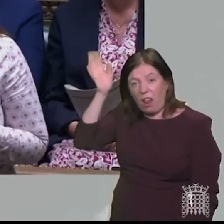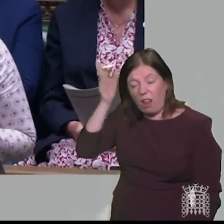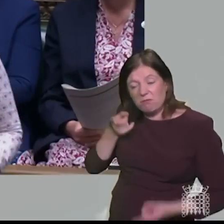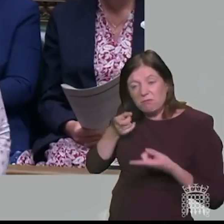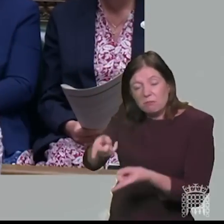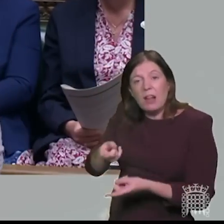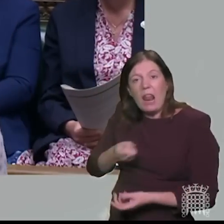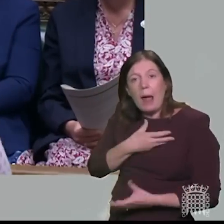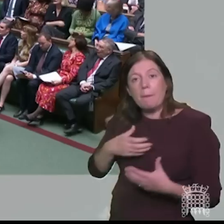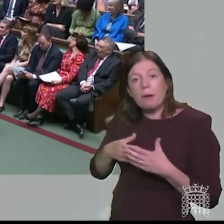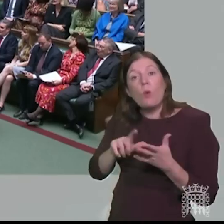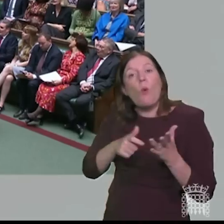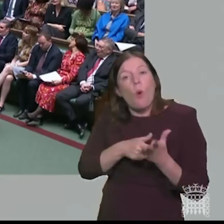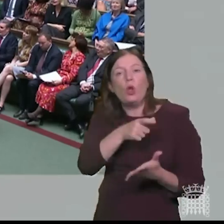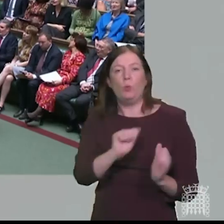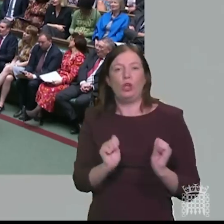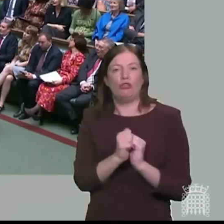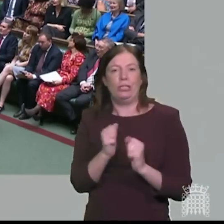my constituents crave?